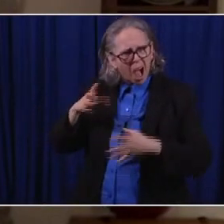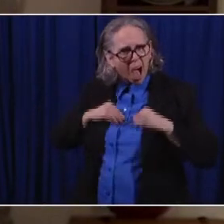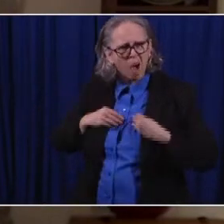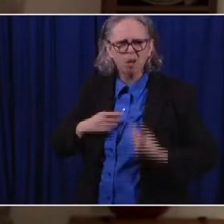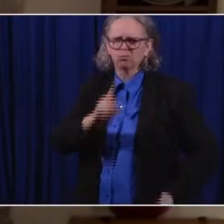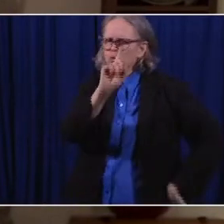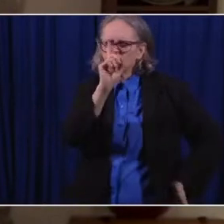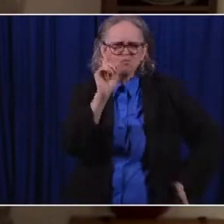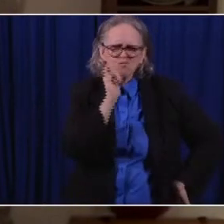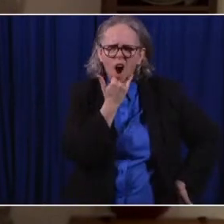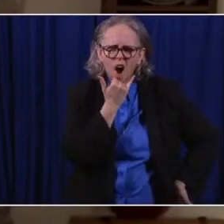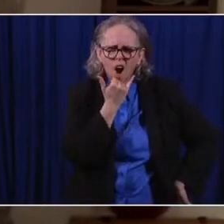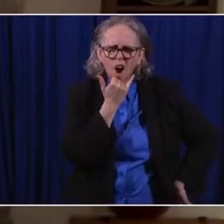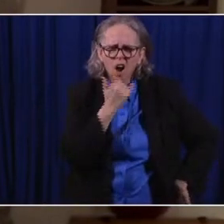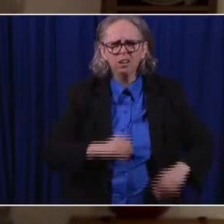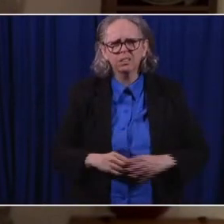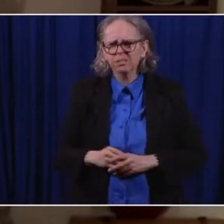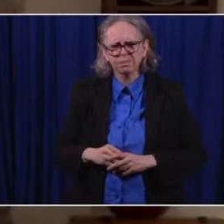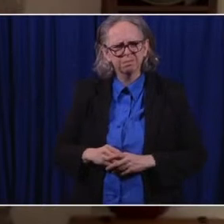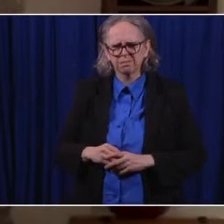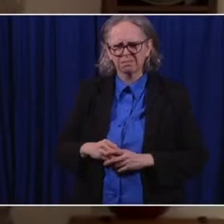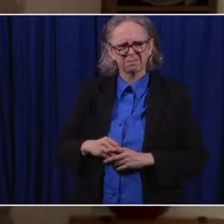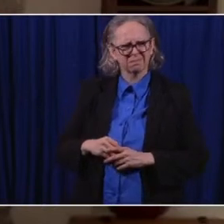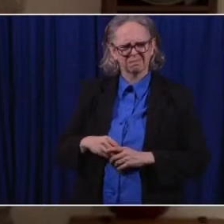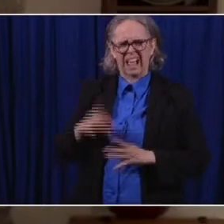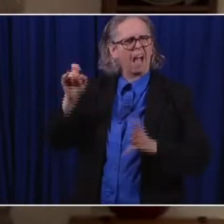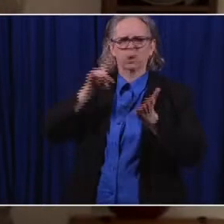wrong, and but we'll check it out.